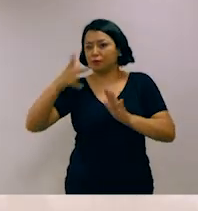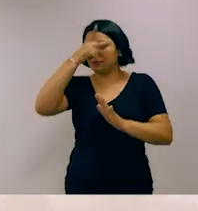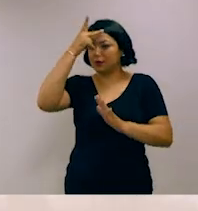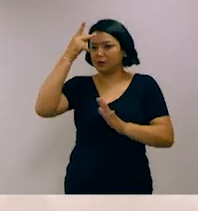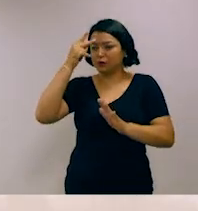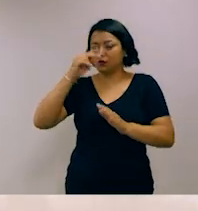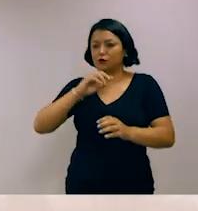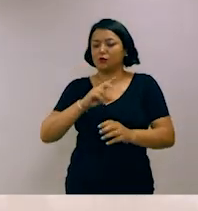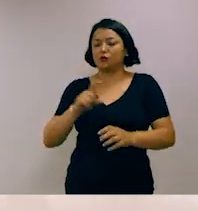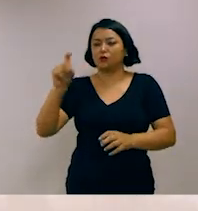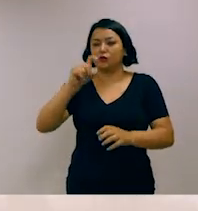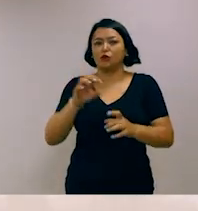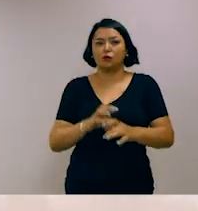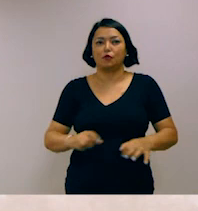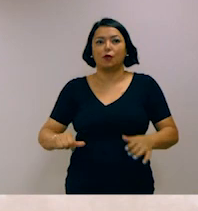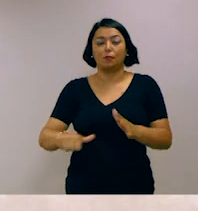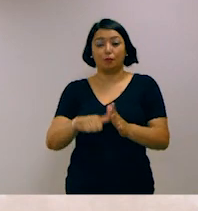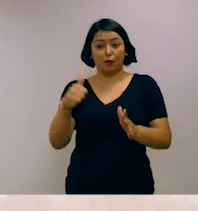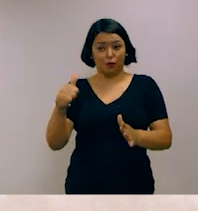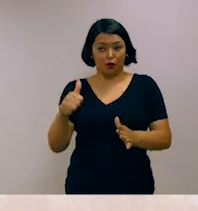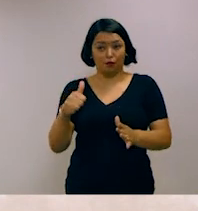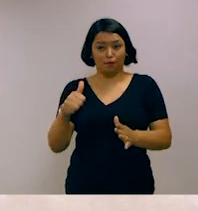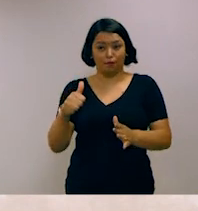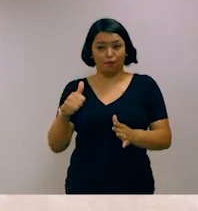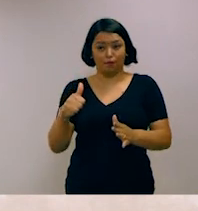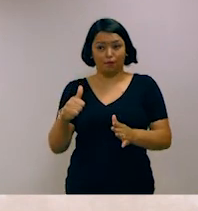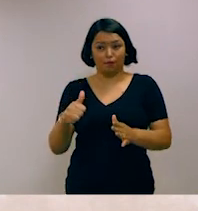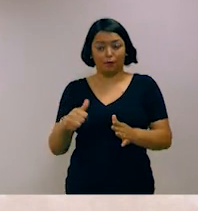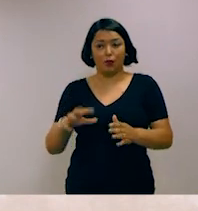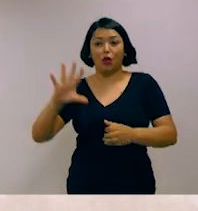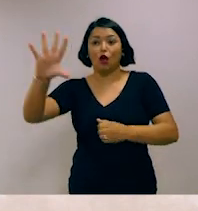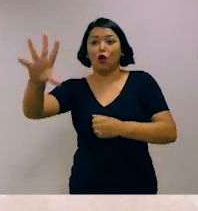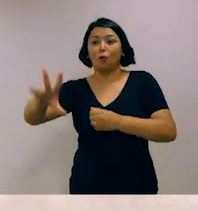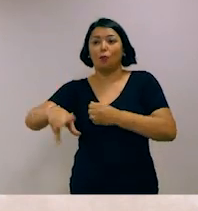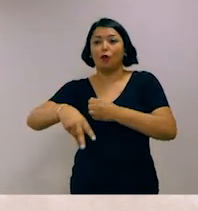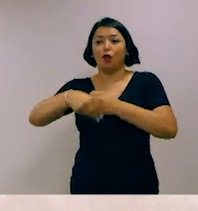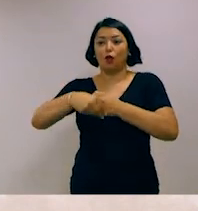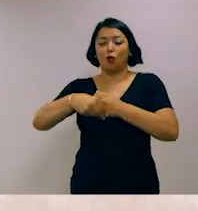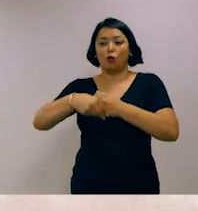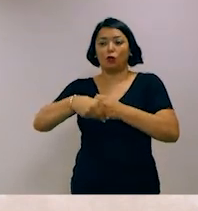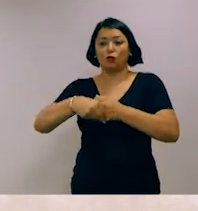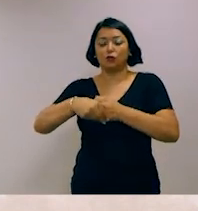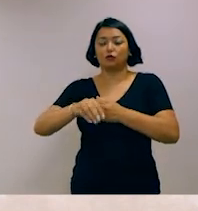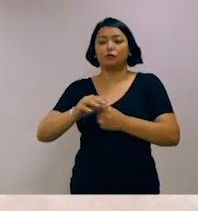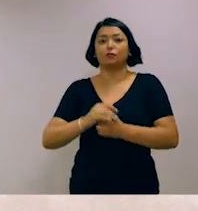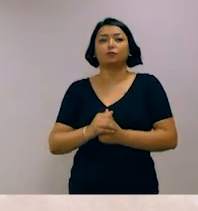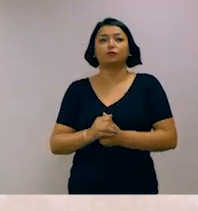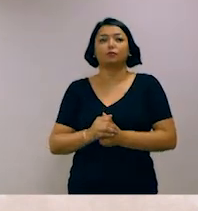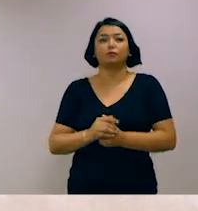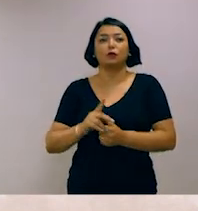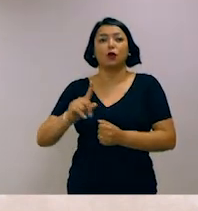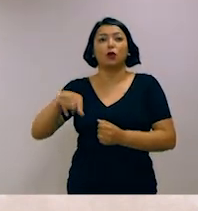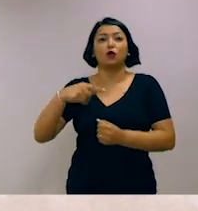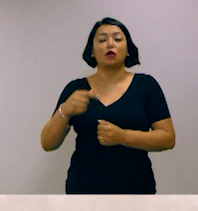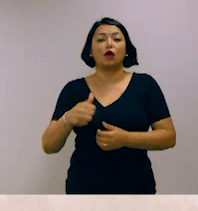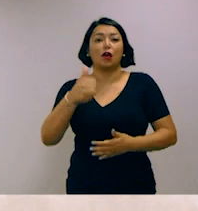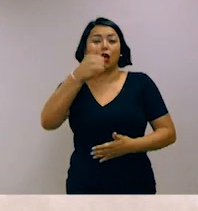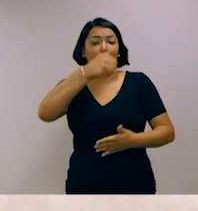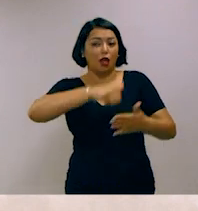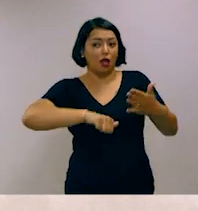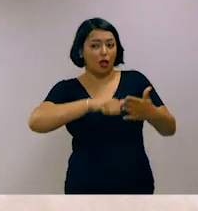interface for the user, and this interface can be used in three different ways. First, you can upload the